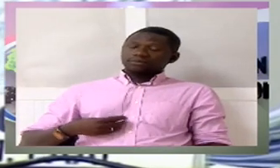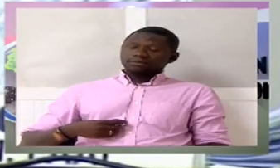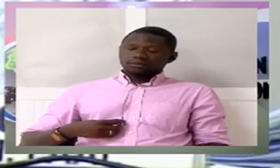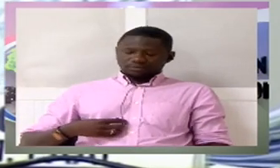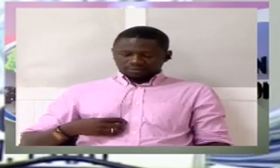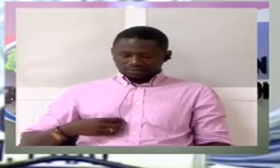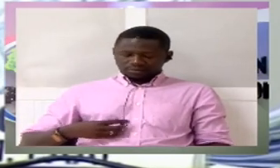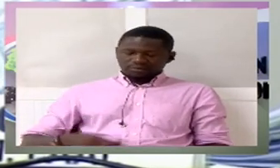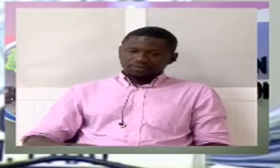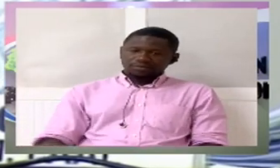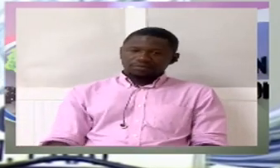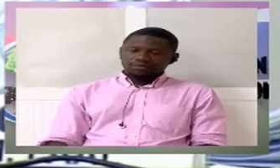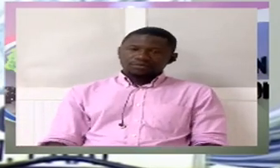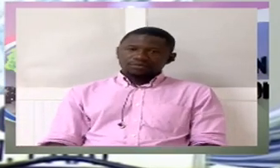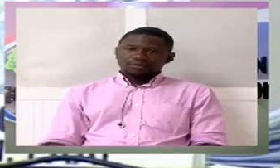occurred. Yes,